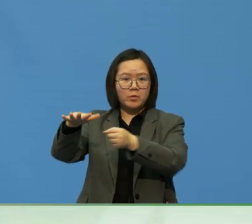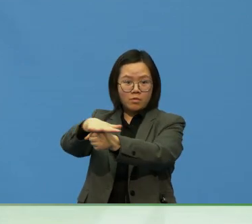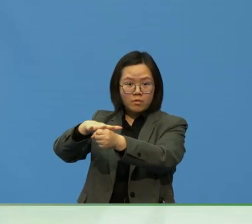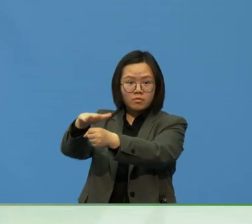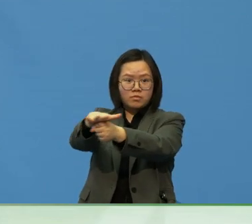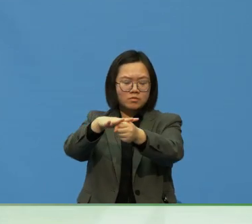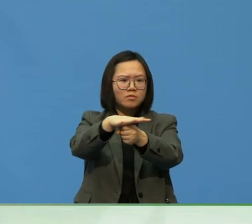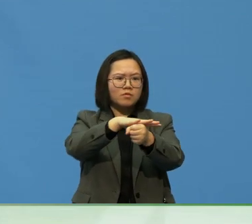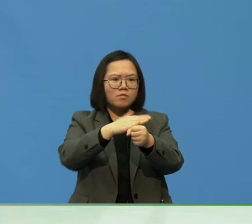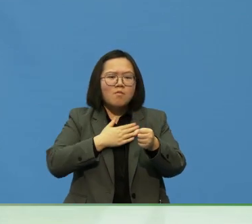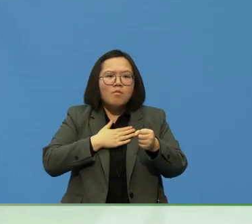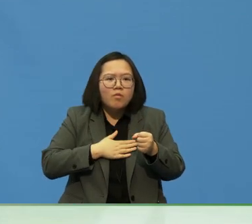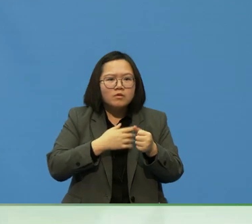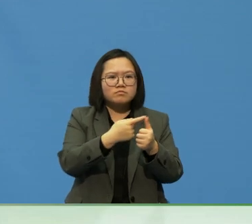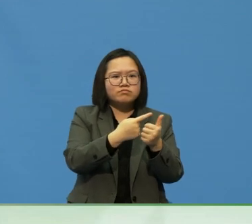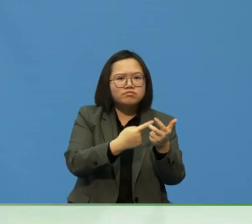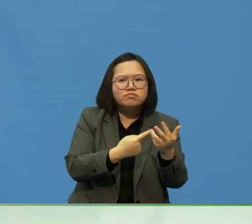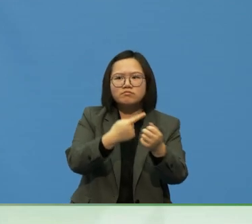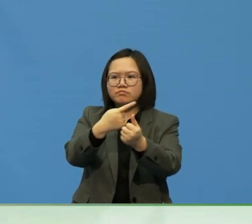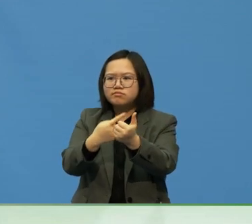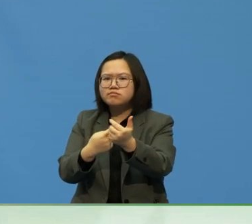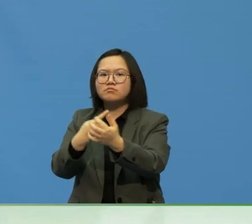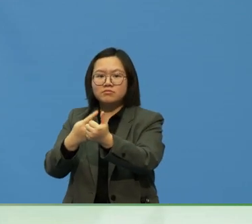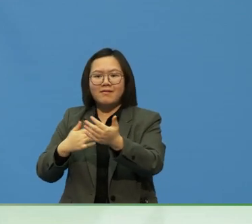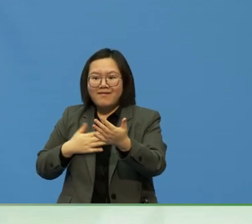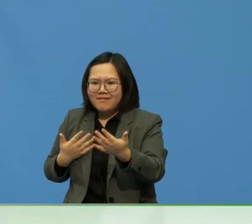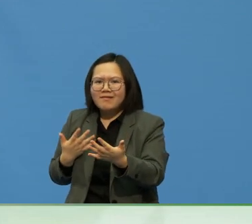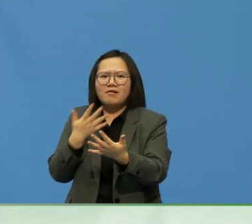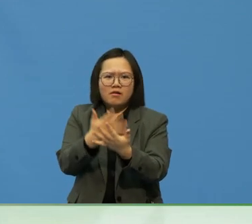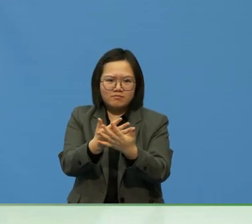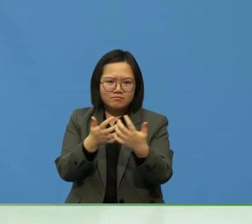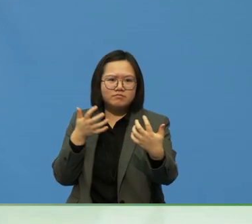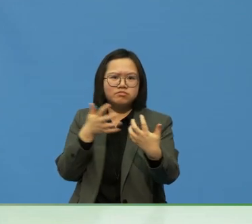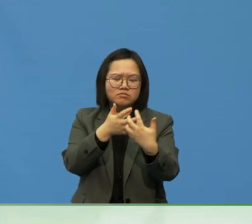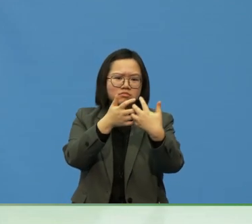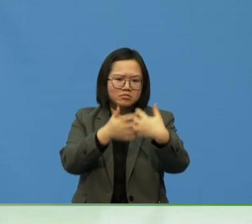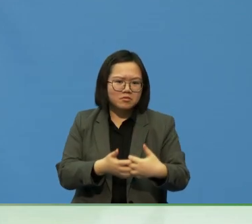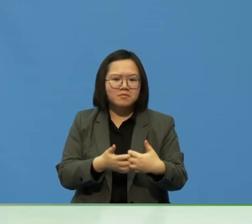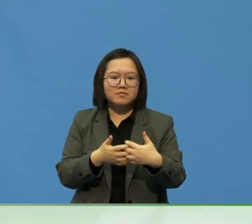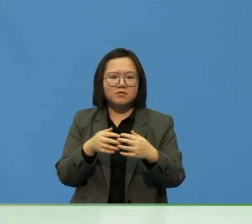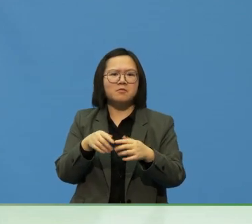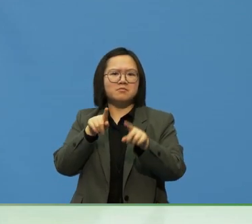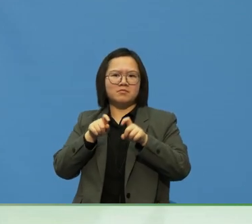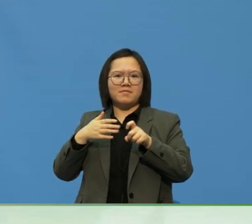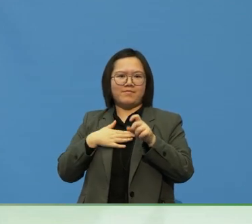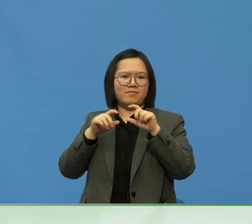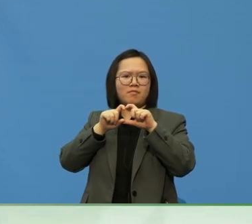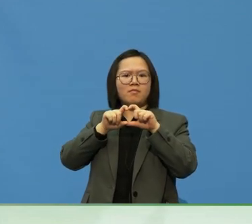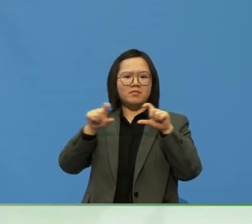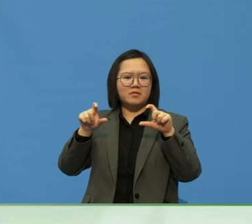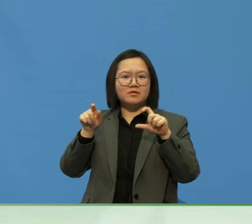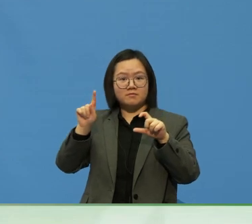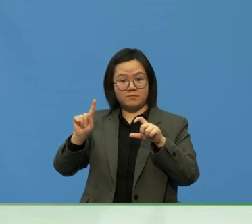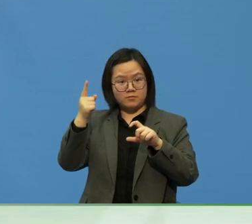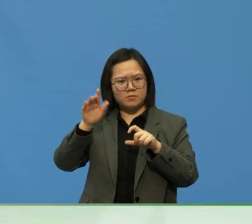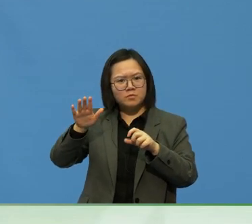while conveying the message that the world in which you do business is changing. Look at all this legislation starting to come down the line on artificial intelligence, on